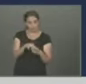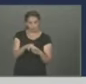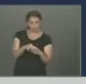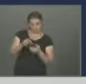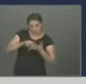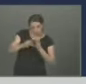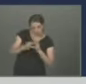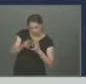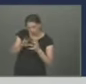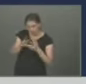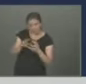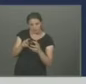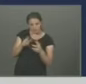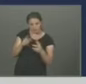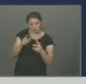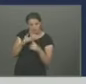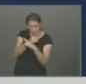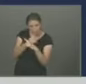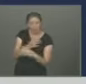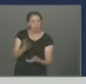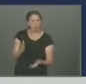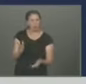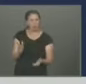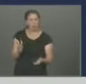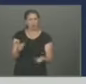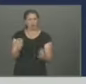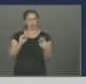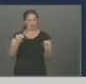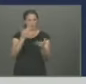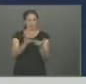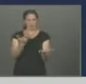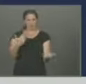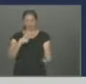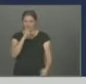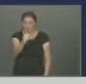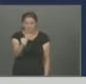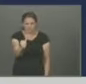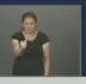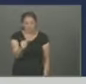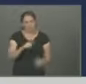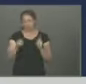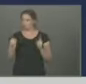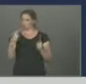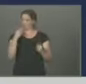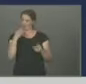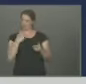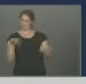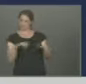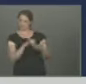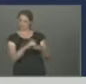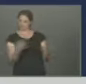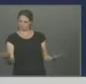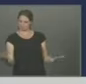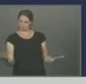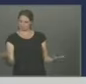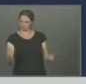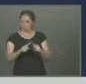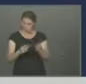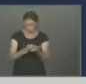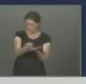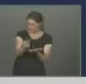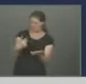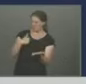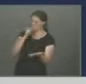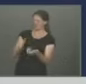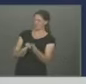not a scintilla of evidence suggesting that, and yet you continue to insist that with a cavalier, reckless disregard for the truth. This is